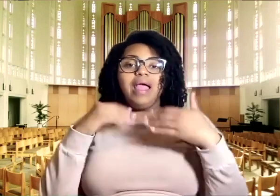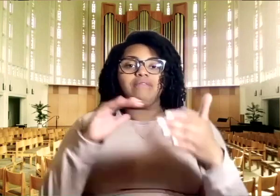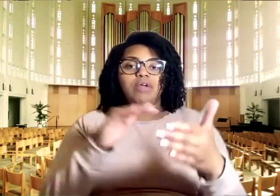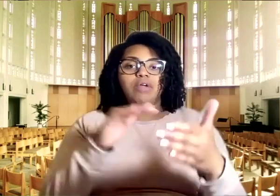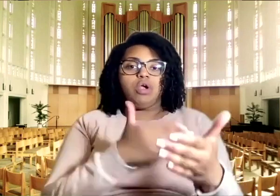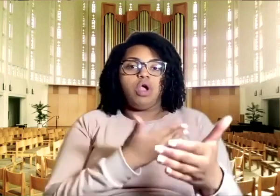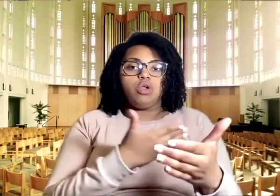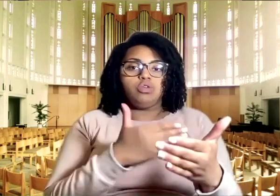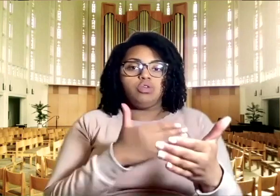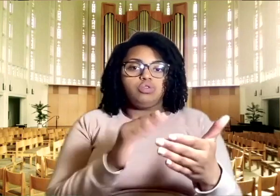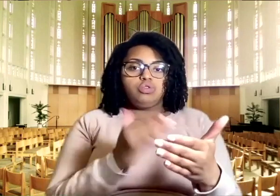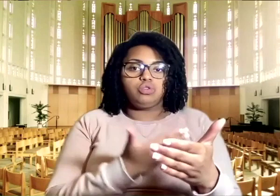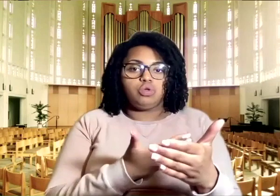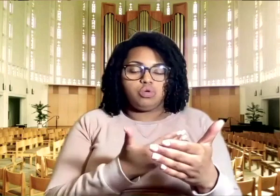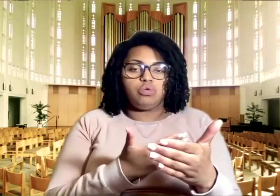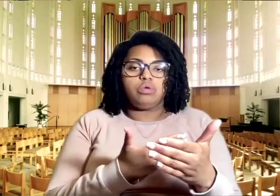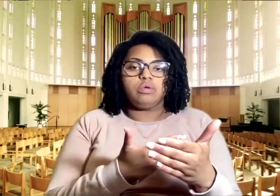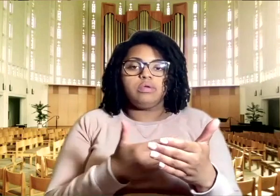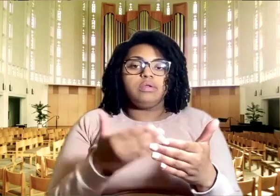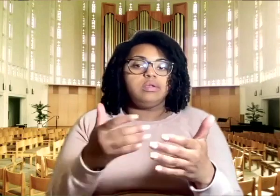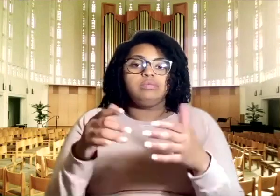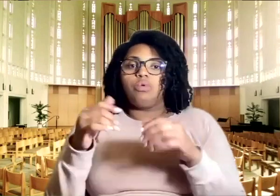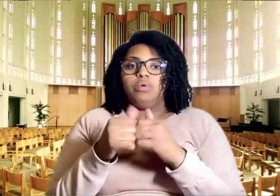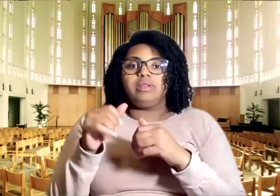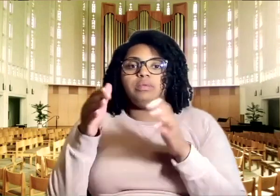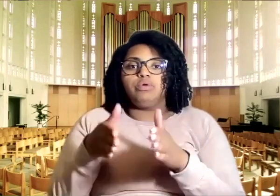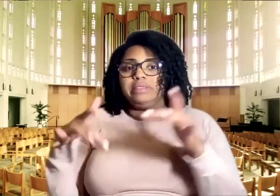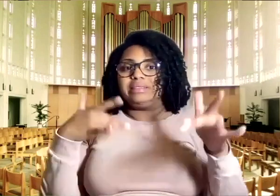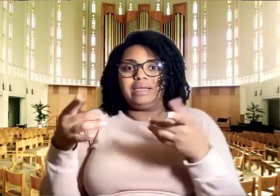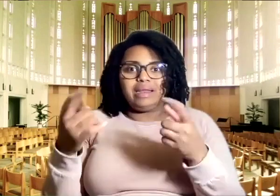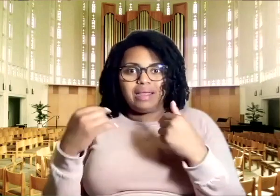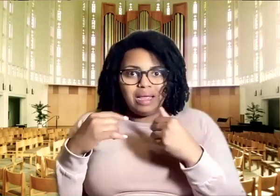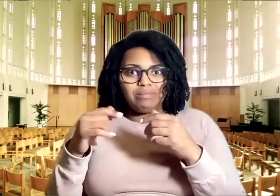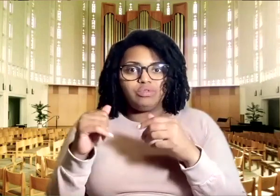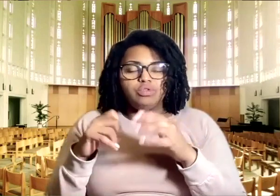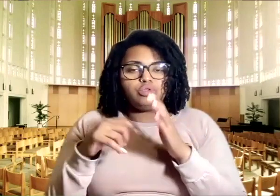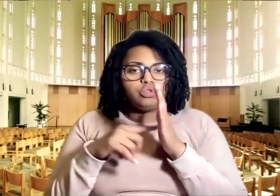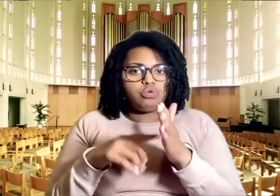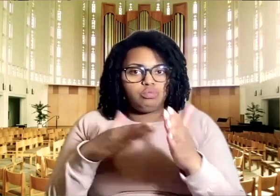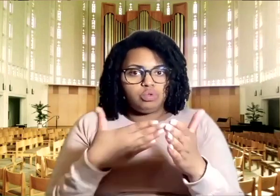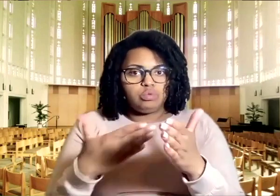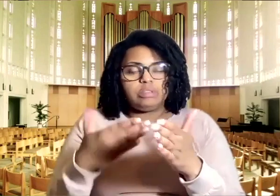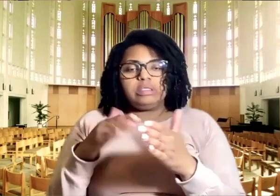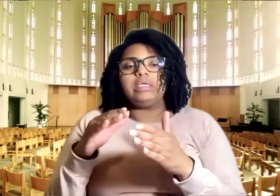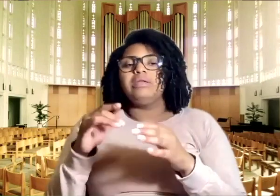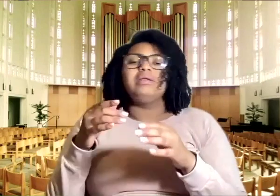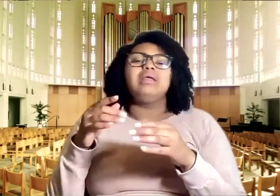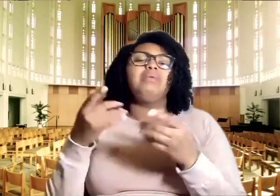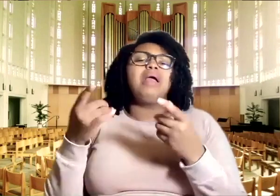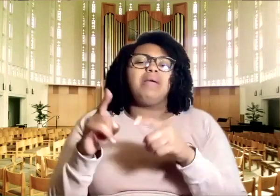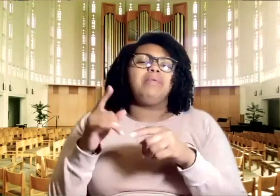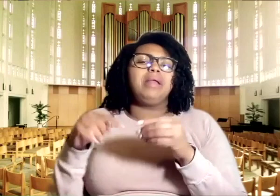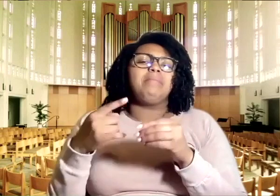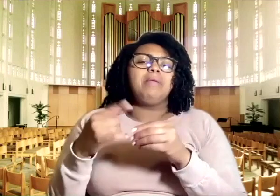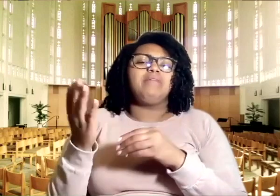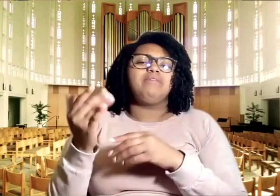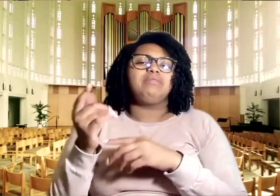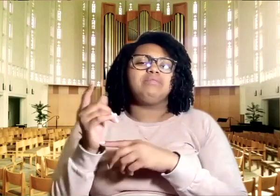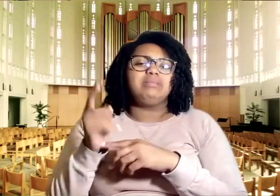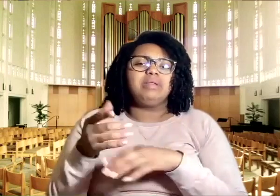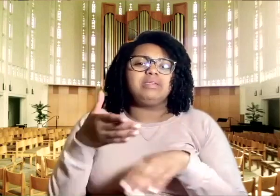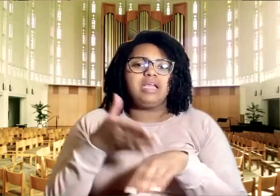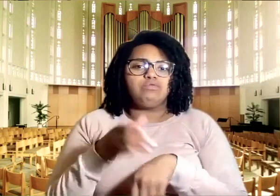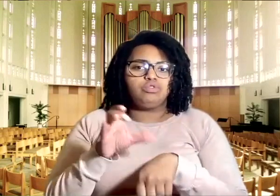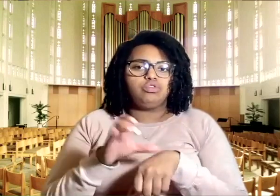hear what you have to offer. I'm sure it will be wonderful. That will happen about 15 minutes after the service ends here in the